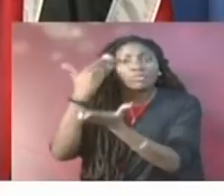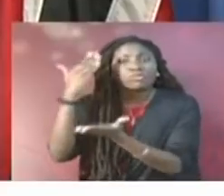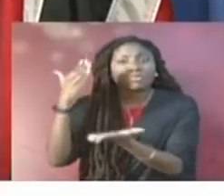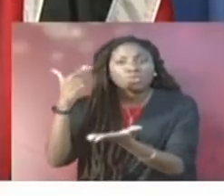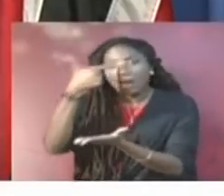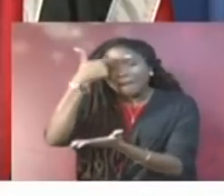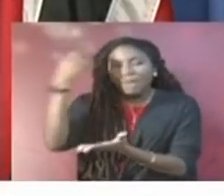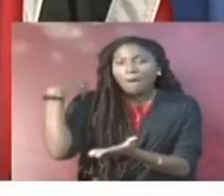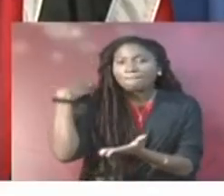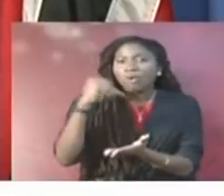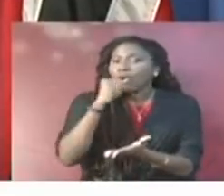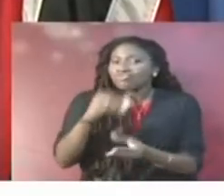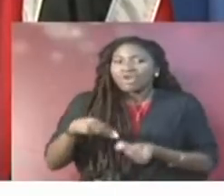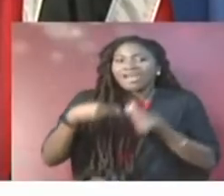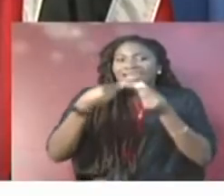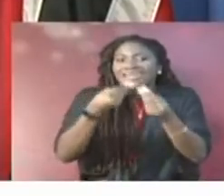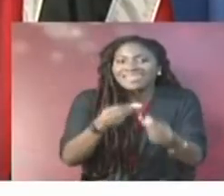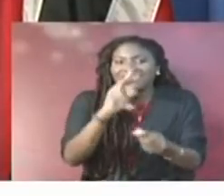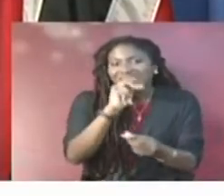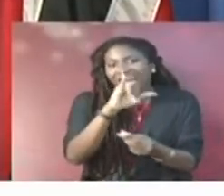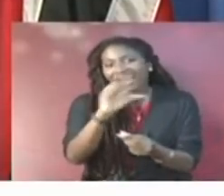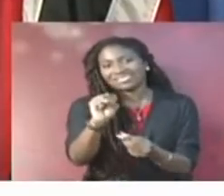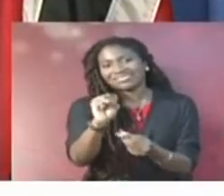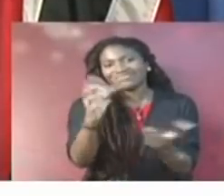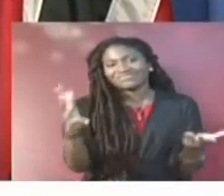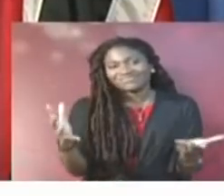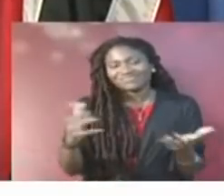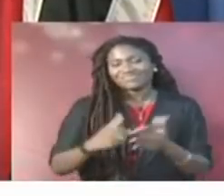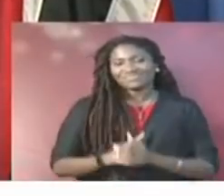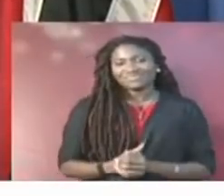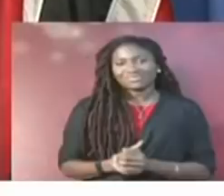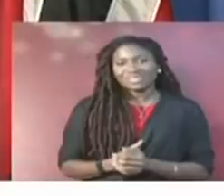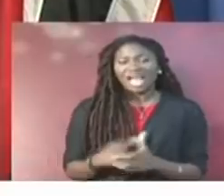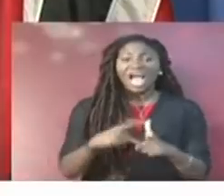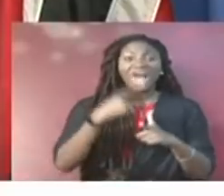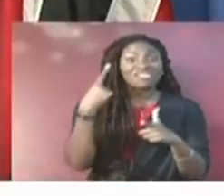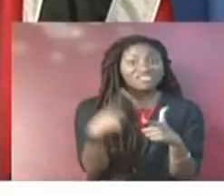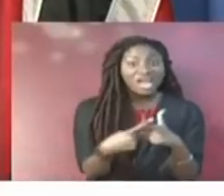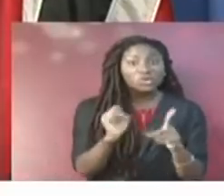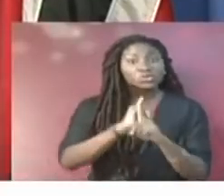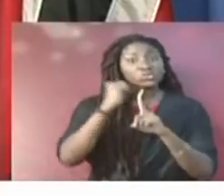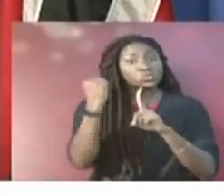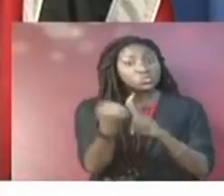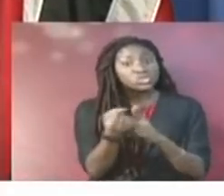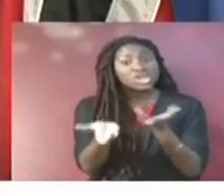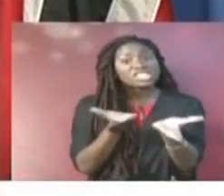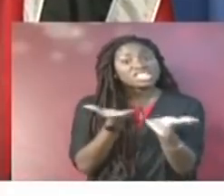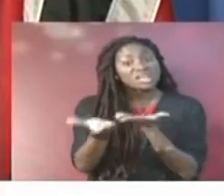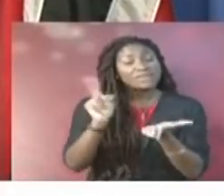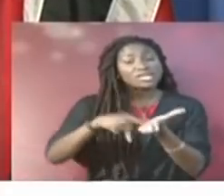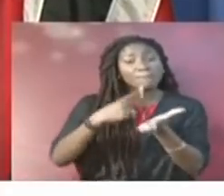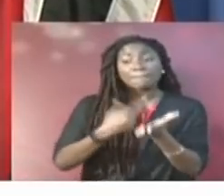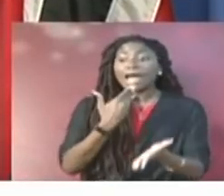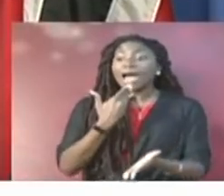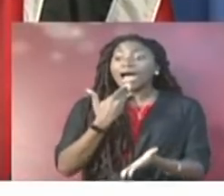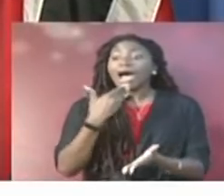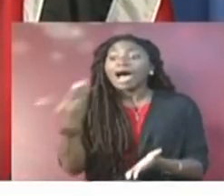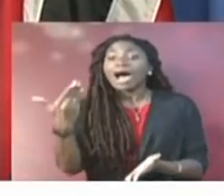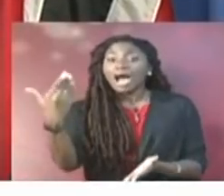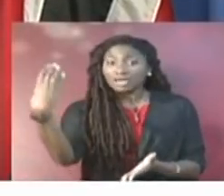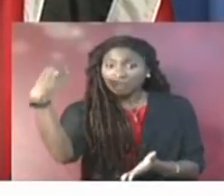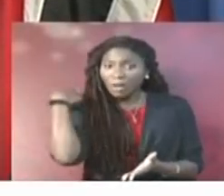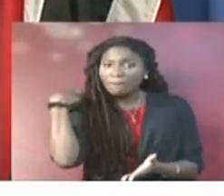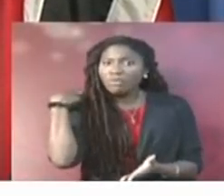And what was worse is that when the Department of Social Services asked some of those employers to